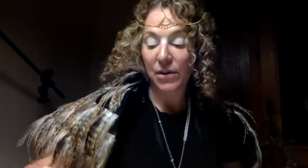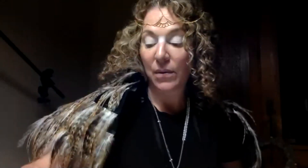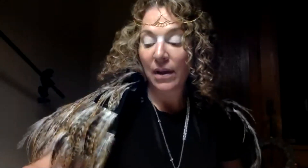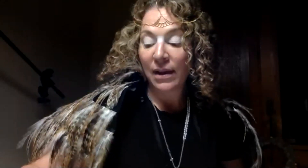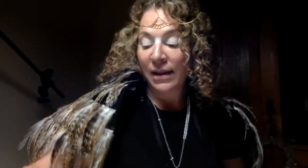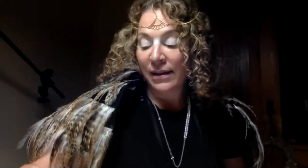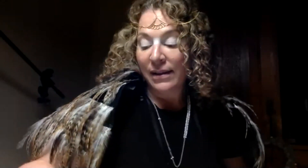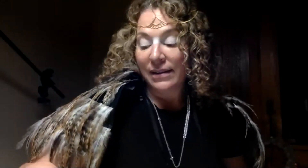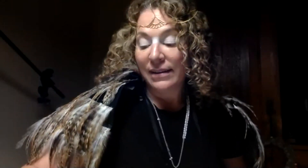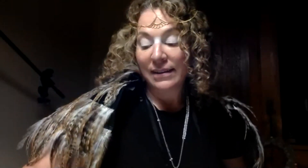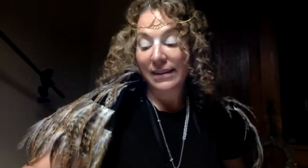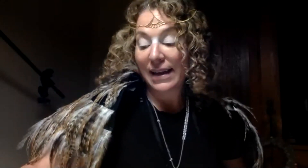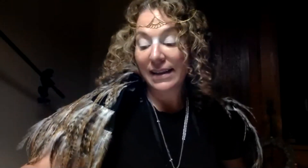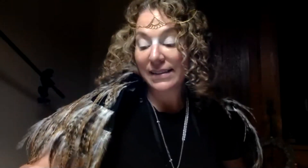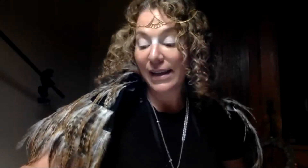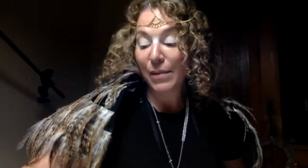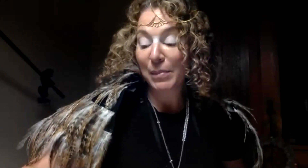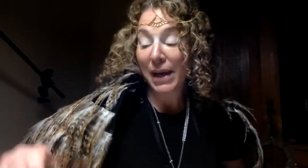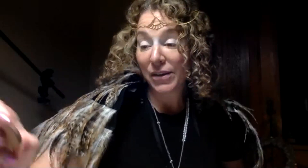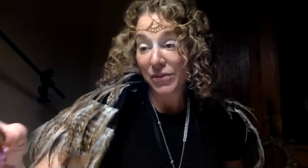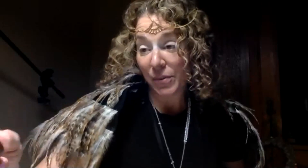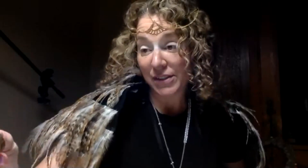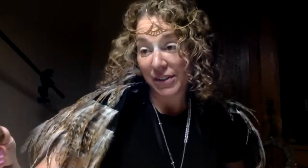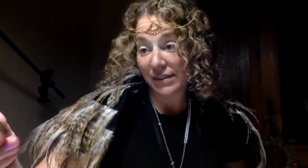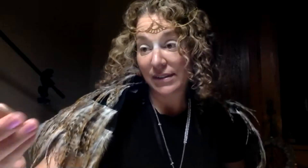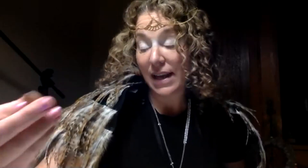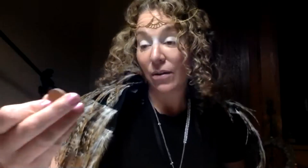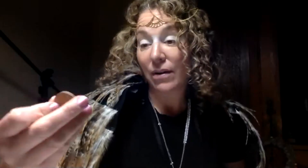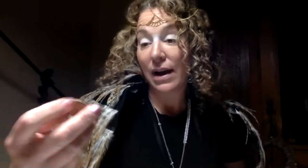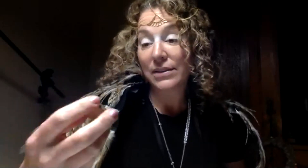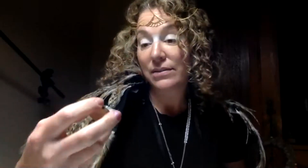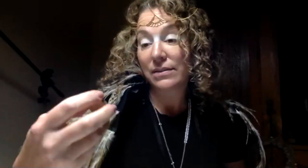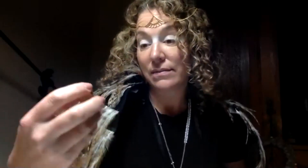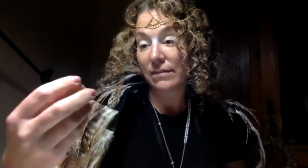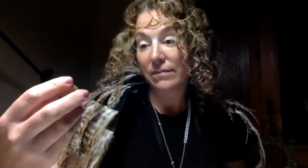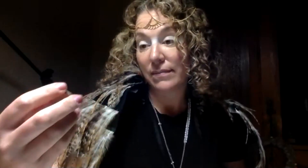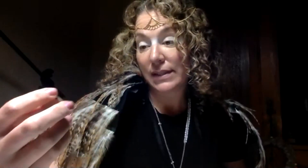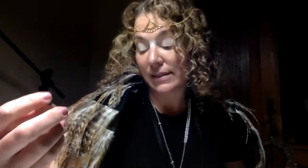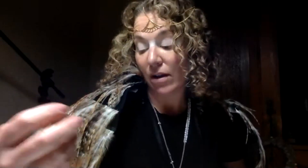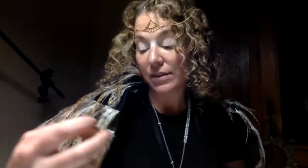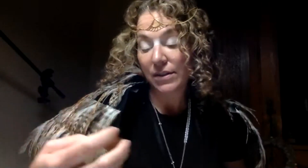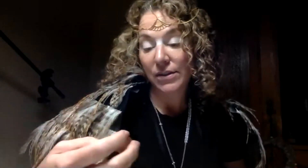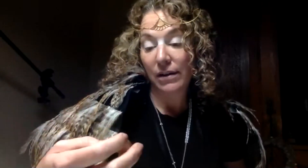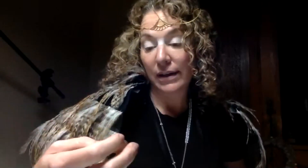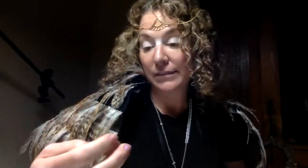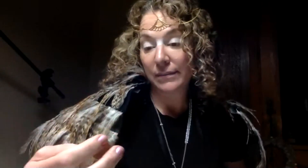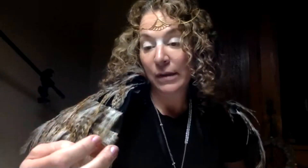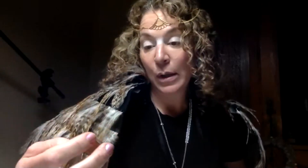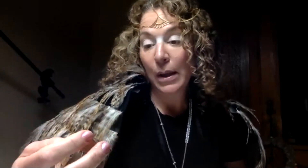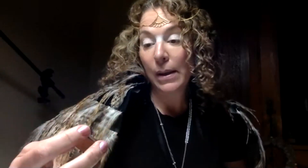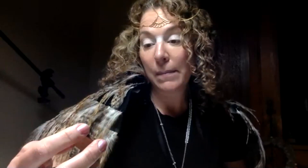about. So I guess they came in pairs, the questions. Now, let's see, I'll just start